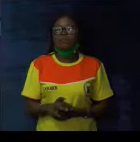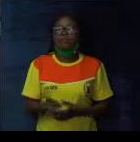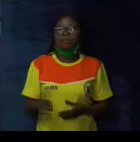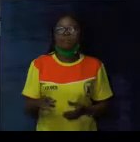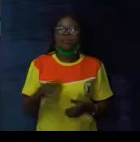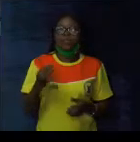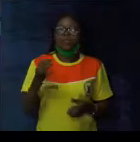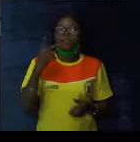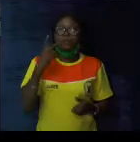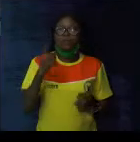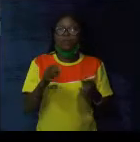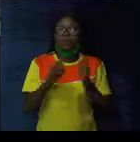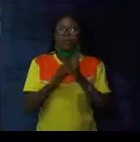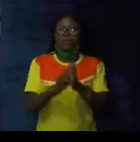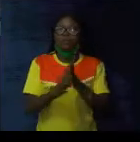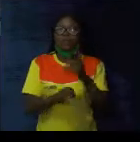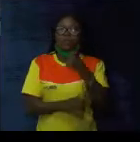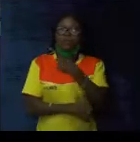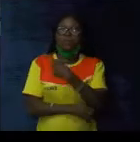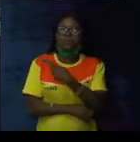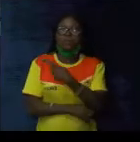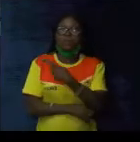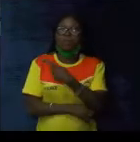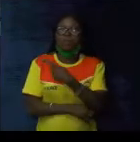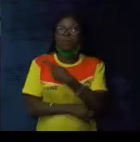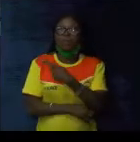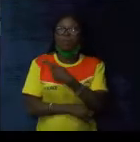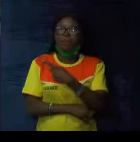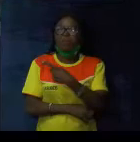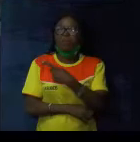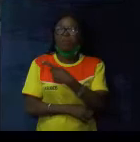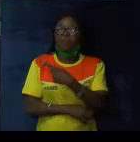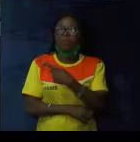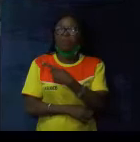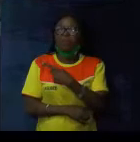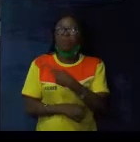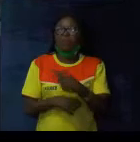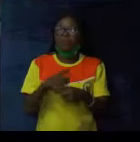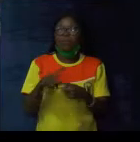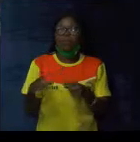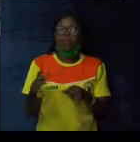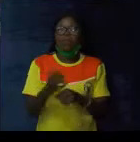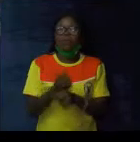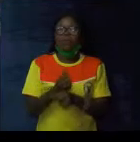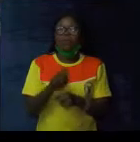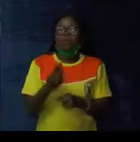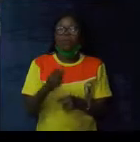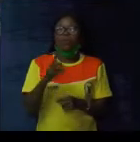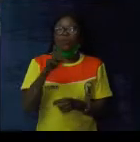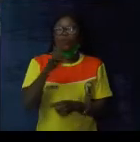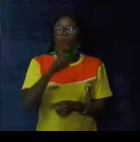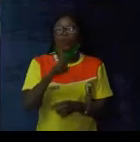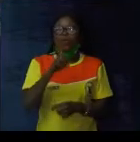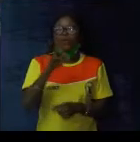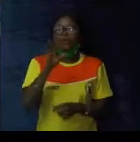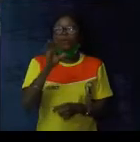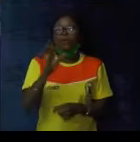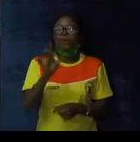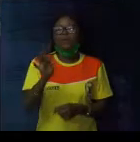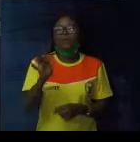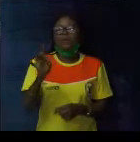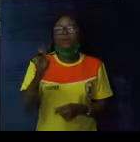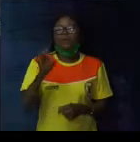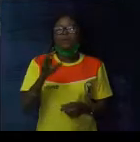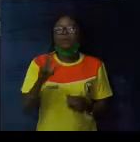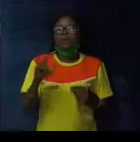should add up to 180. Now, if this is 112, you only need to add 68 to it, and you will get your